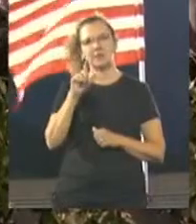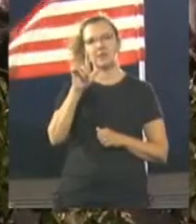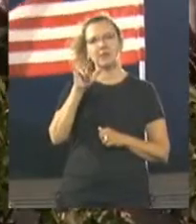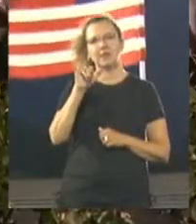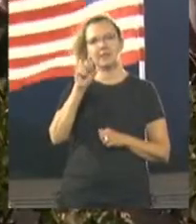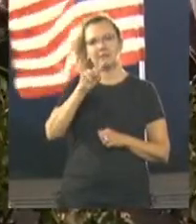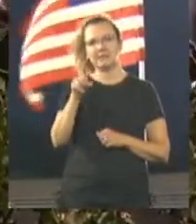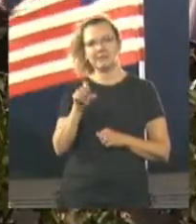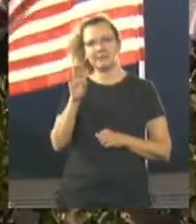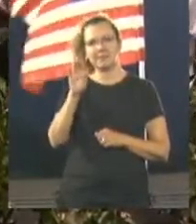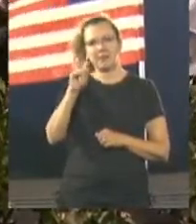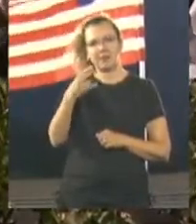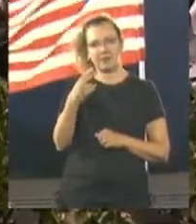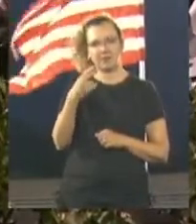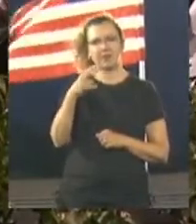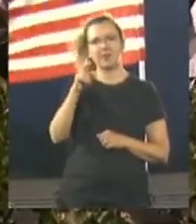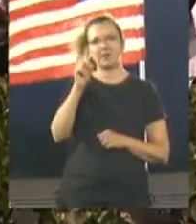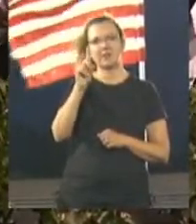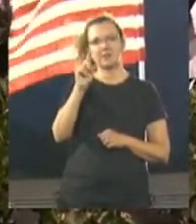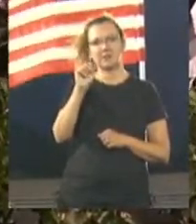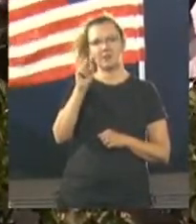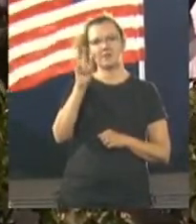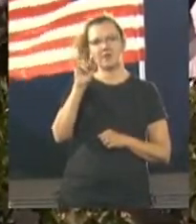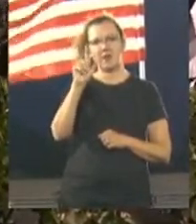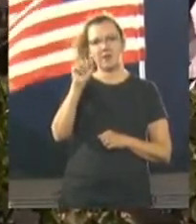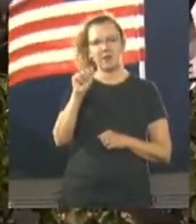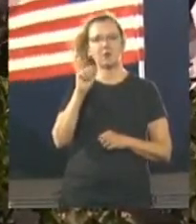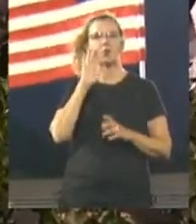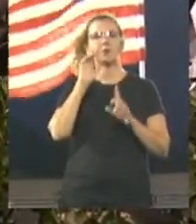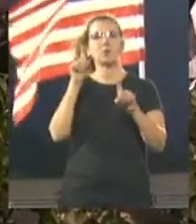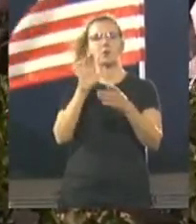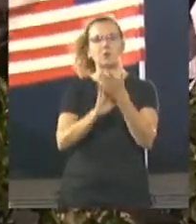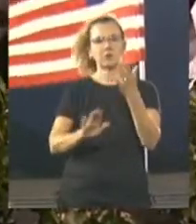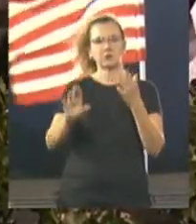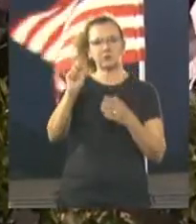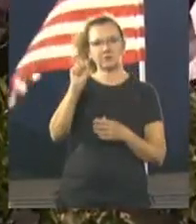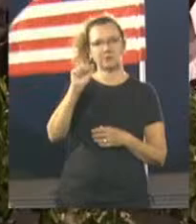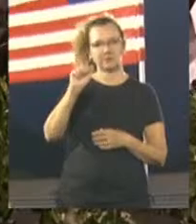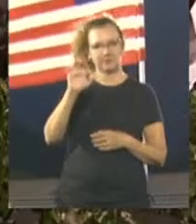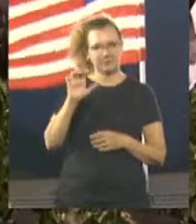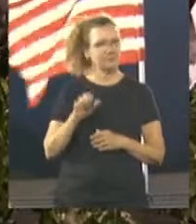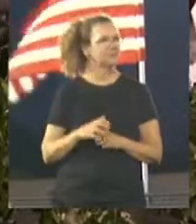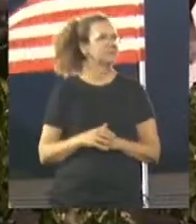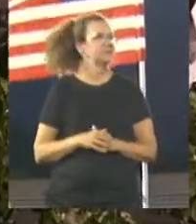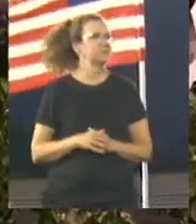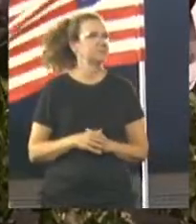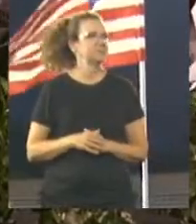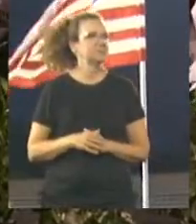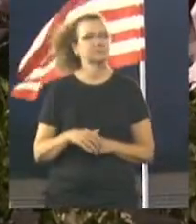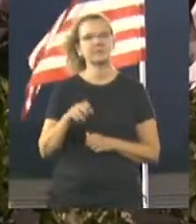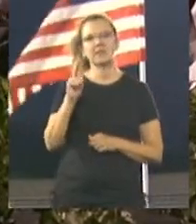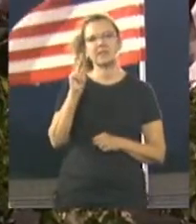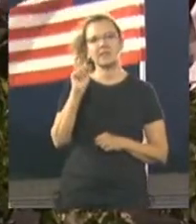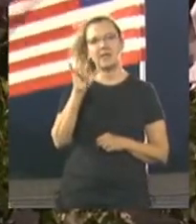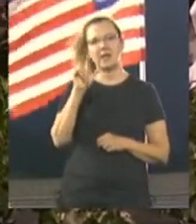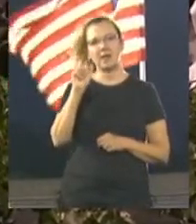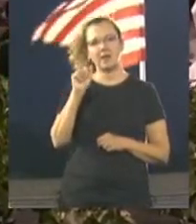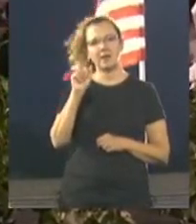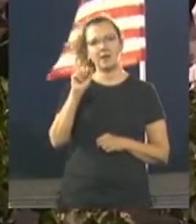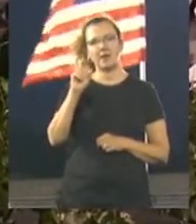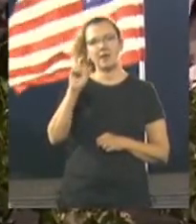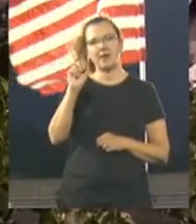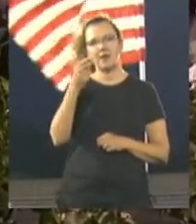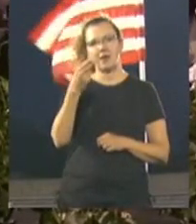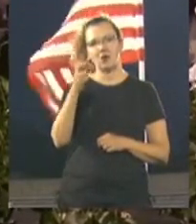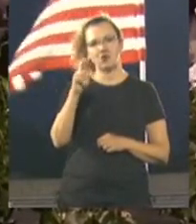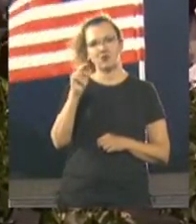Lisbeth Azaneth Guevara will be attending San Antonio College. Kayla N.